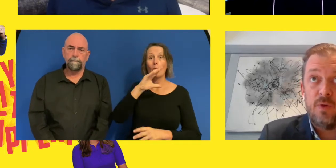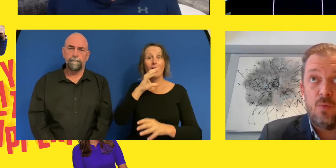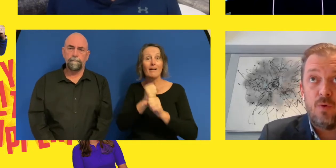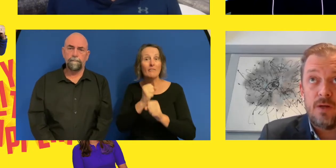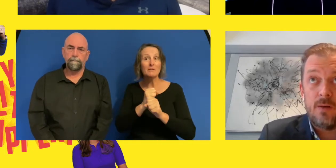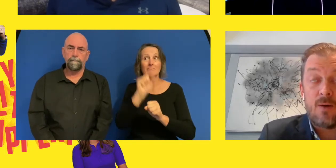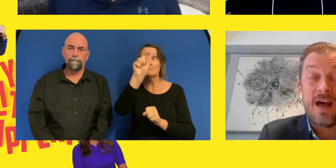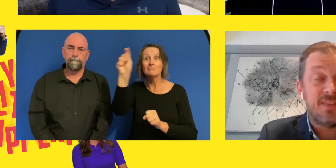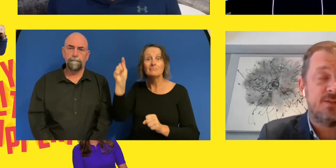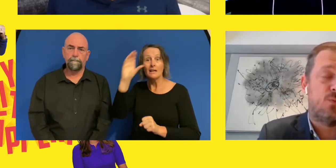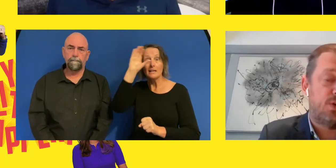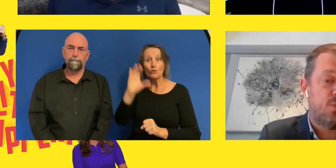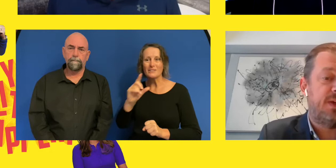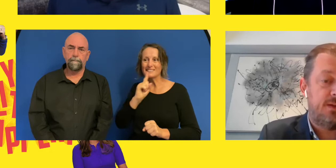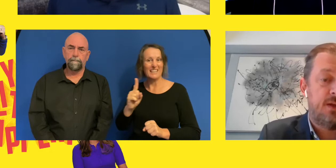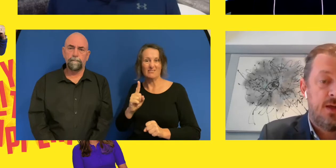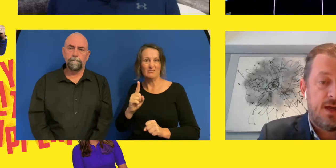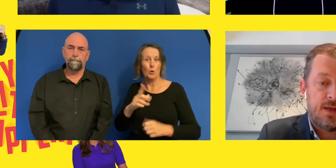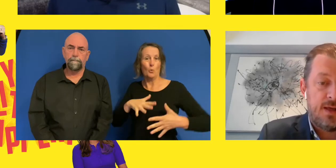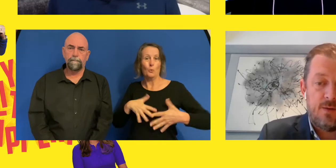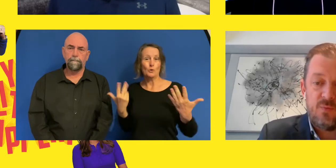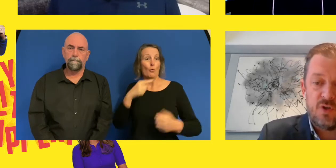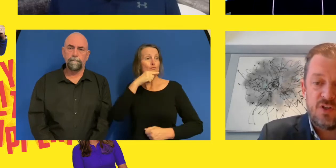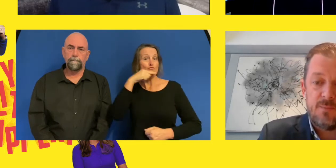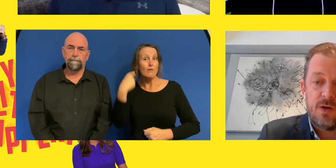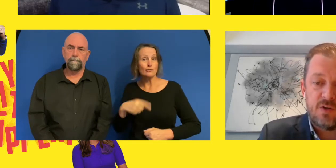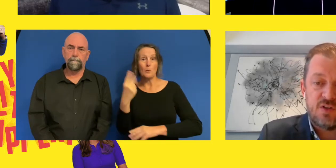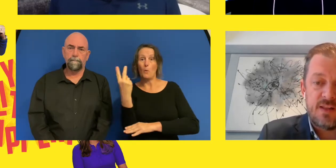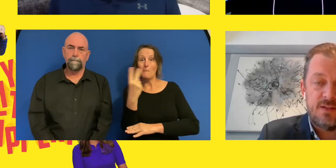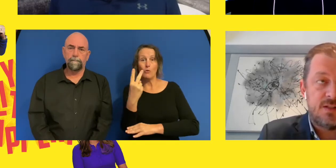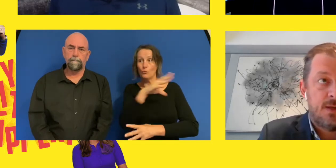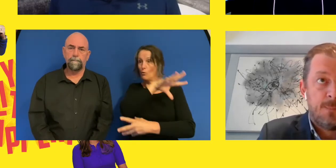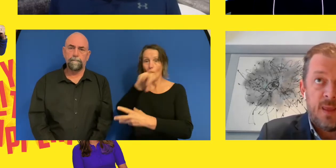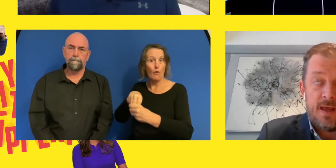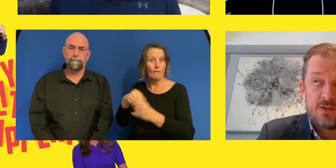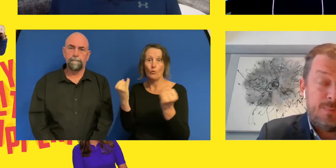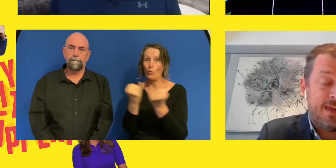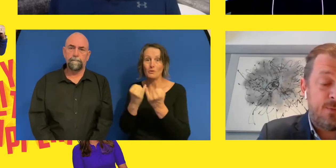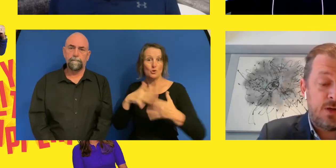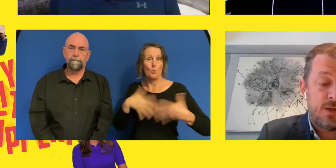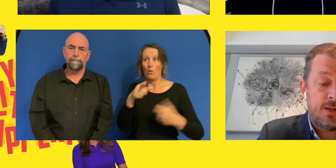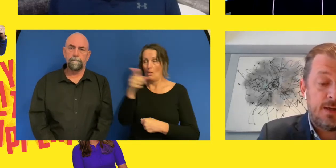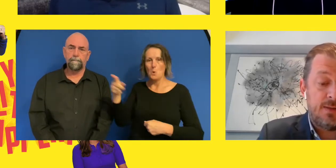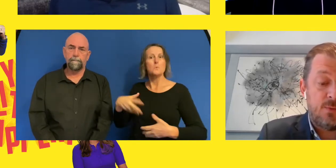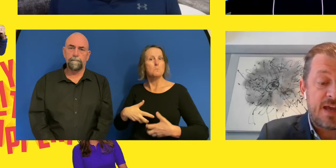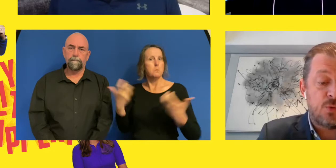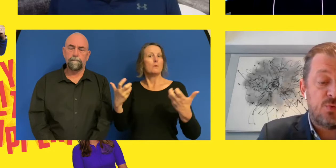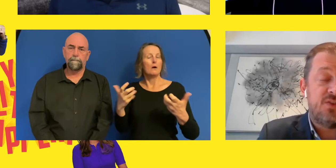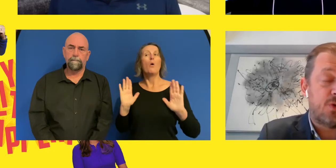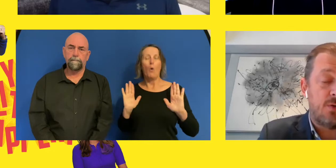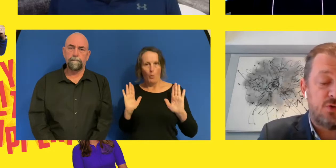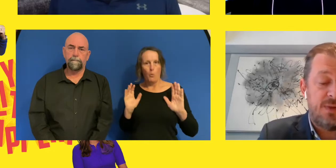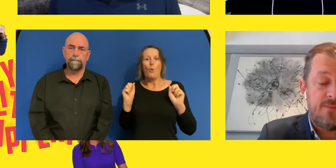said, look, our athletes don't want to compete with Russian and Belarusian athletes. So the reaction